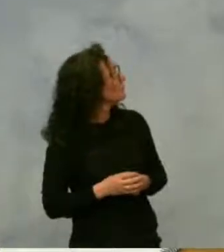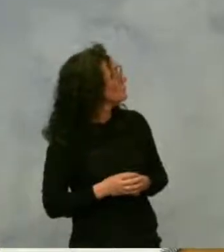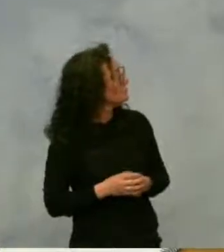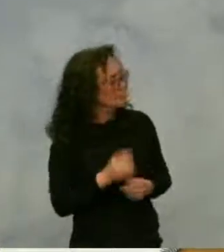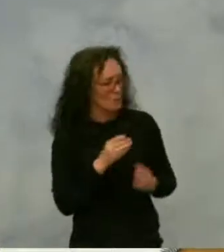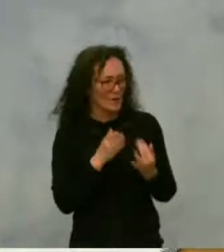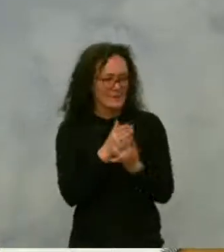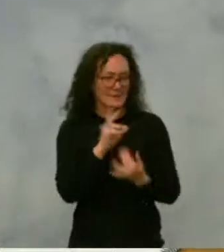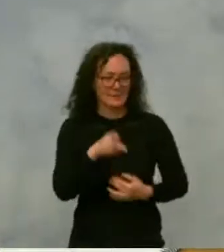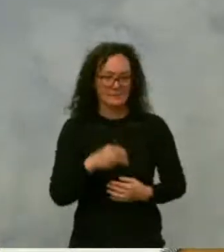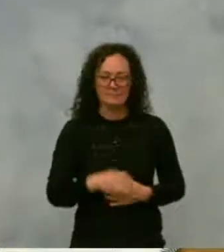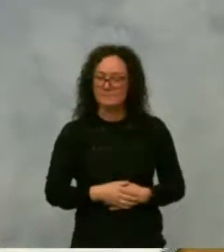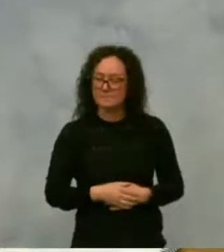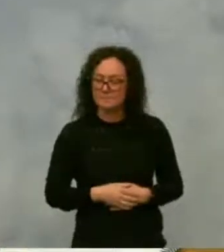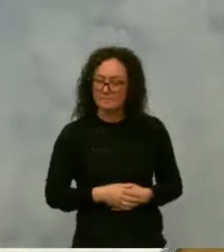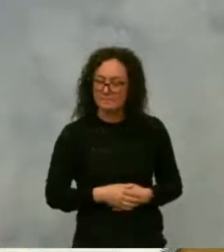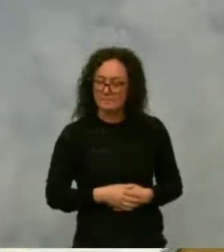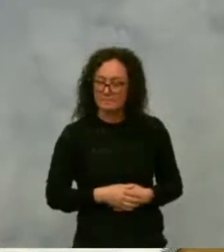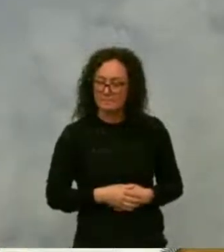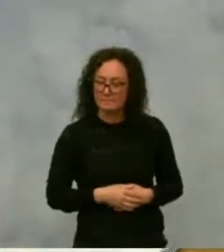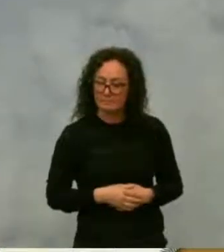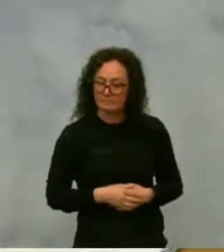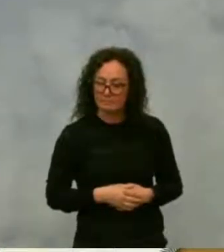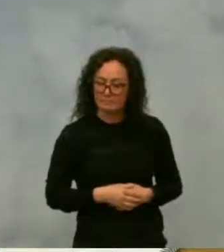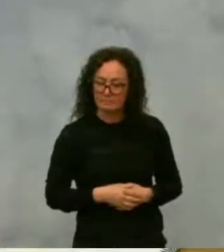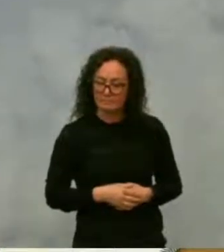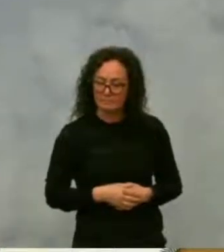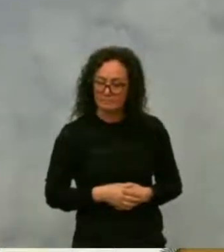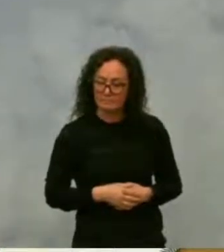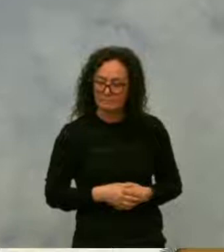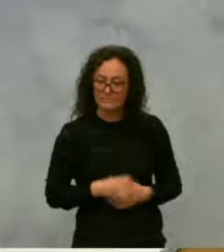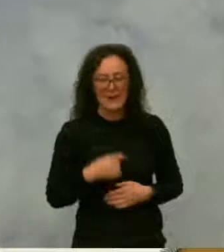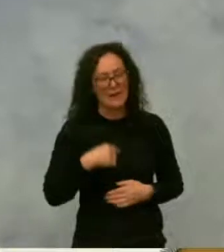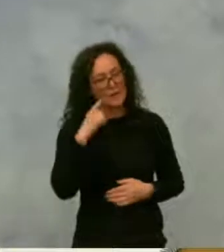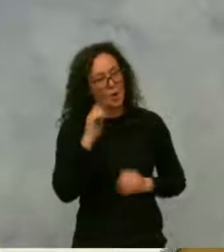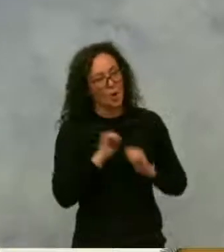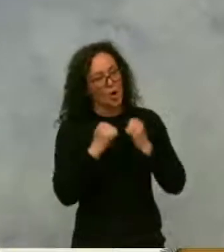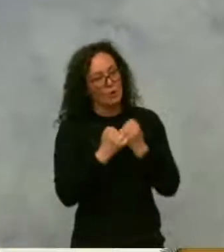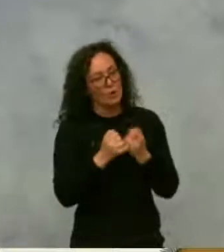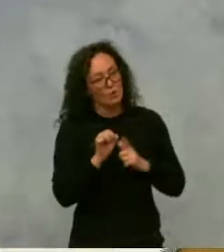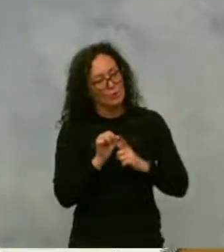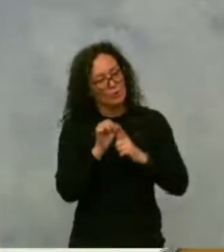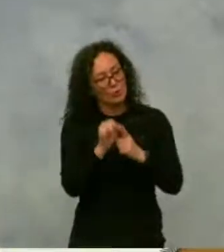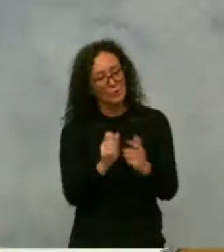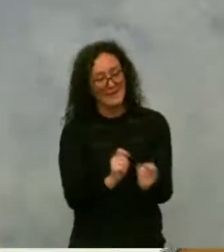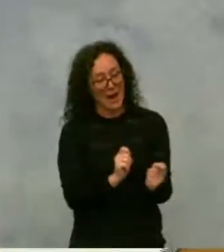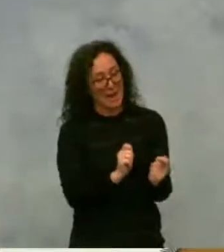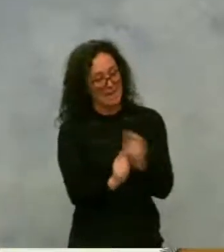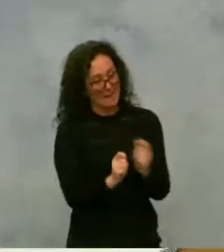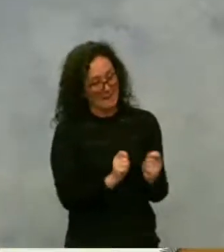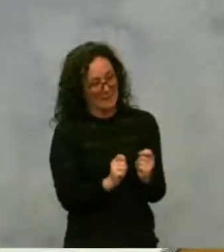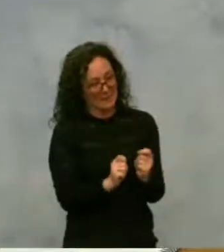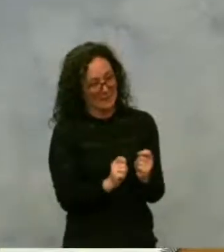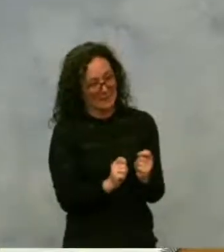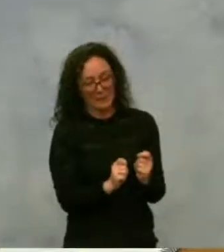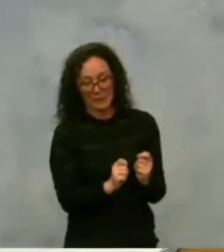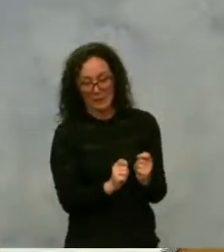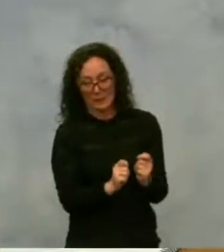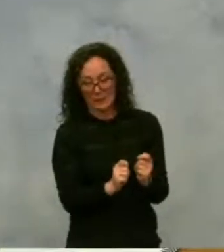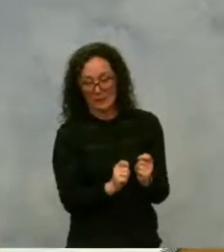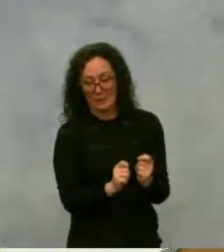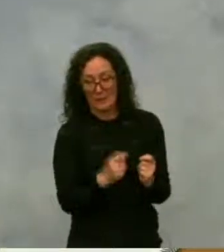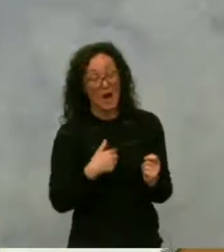Yep. Okay, in that case, I think our group were looking to propose an amendment to agree all of the